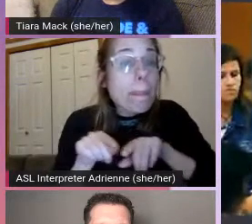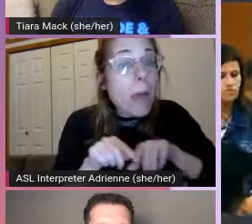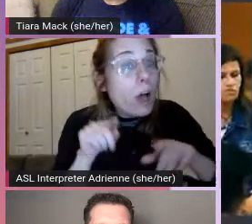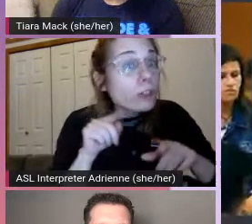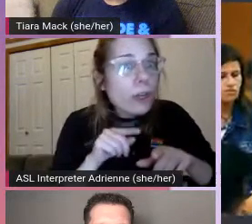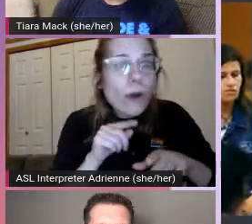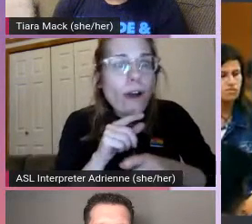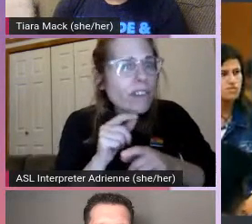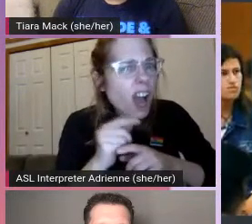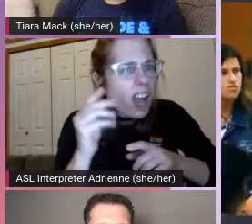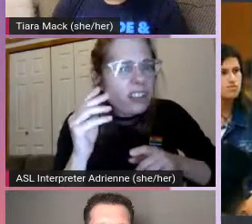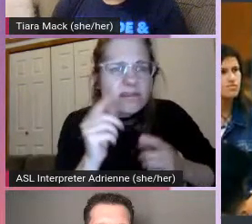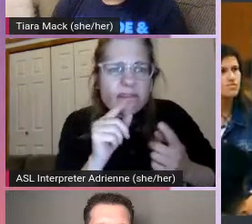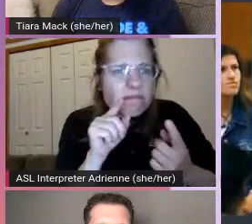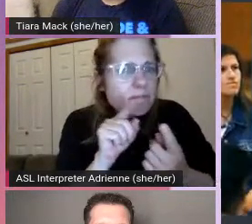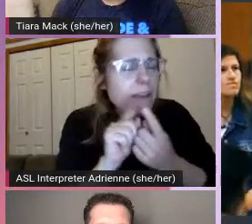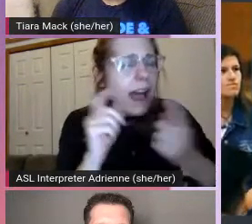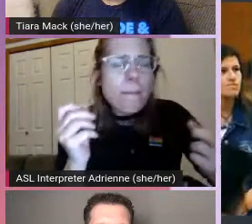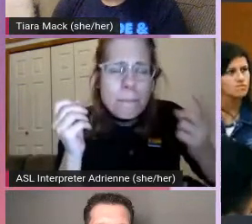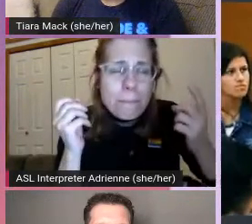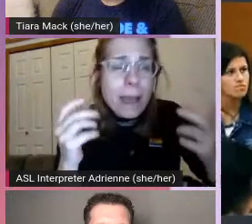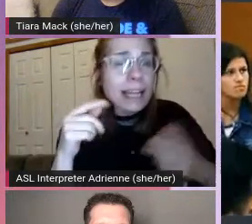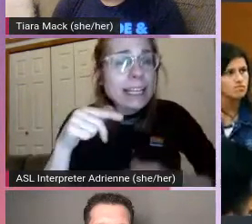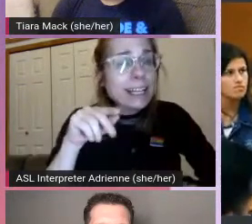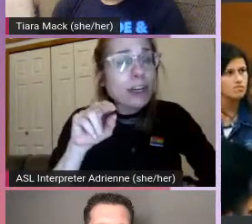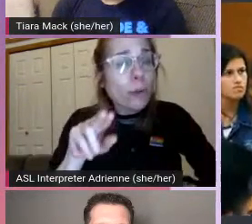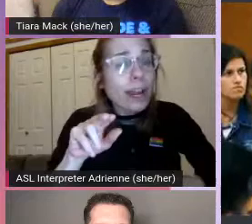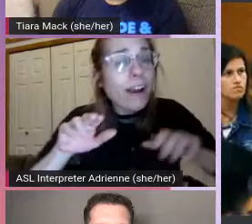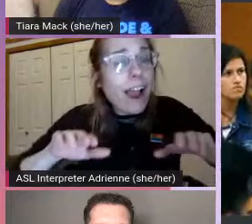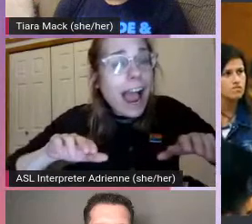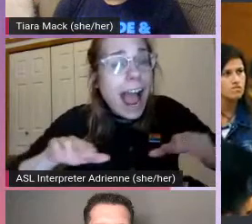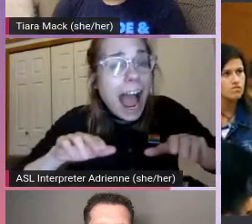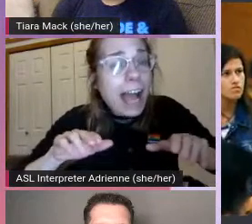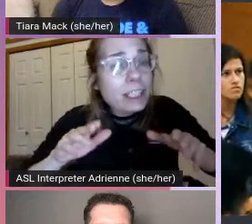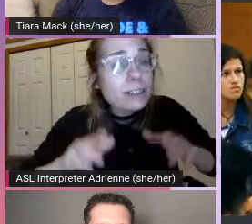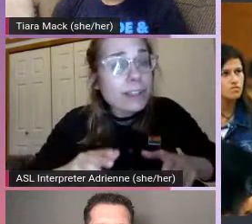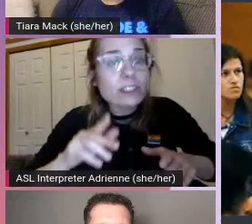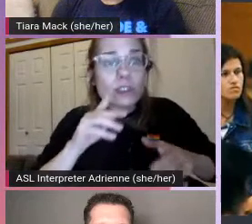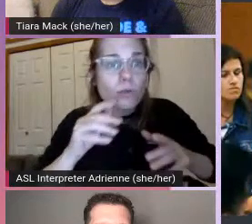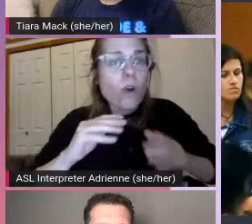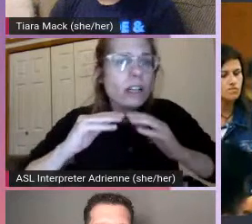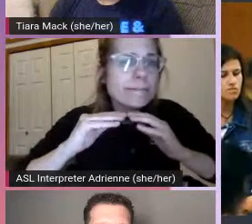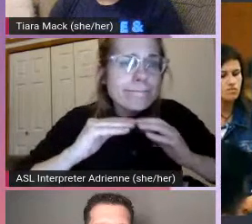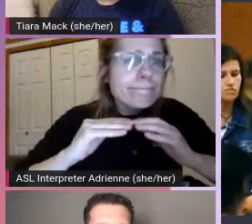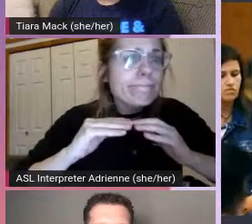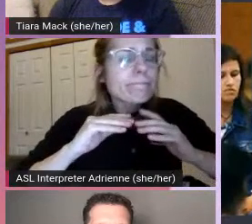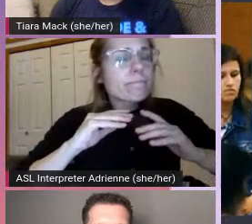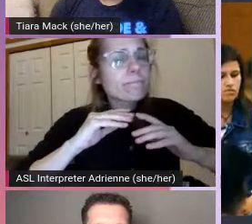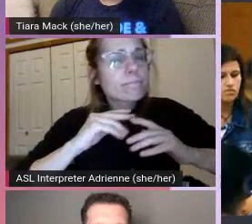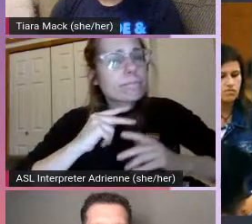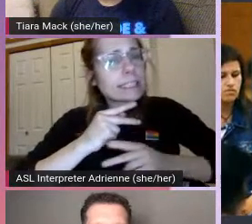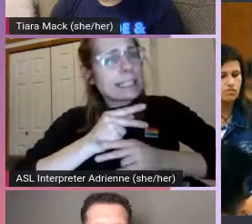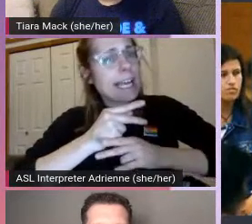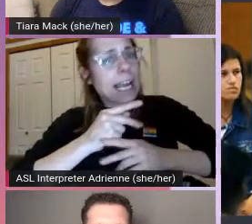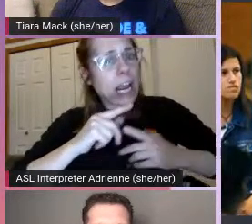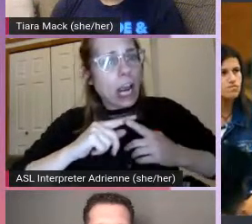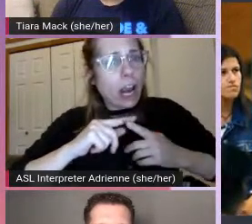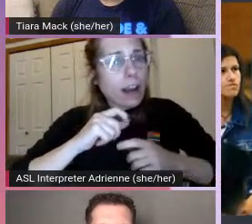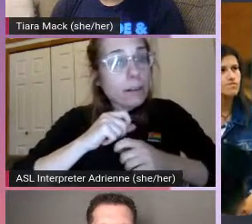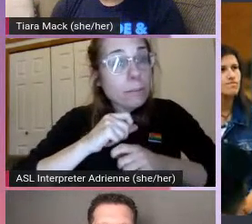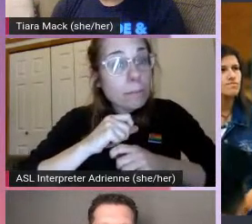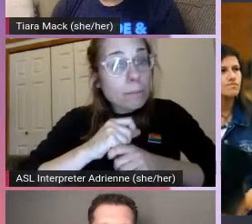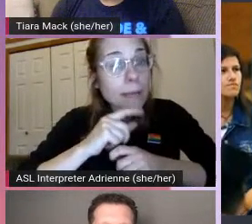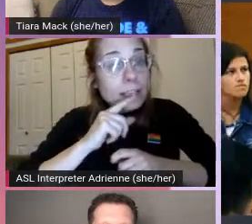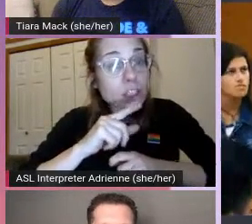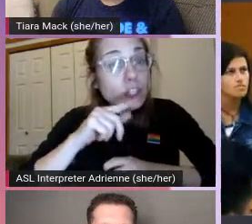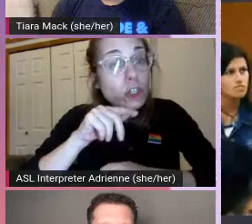who are not only fighting for comprehensive and inclusive care, but who are fighting to make sure that queer narratives and queer stories are a